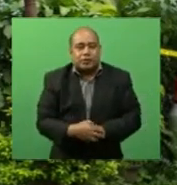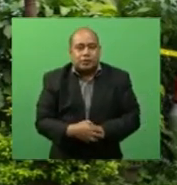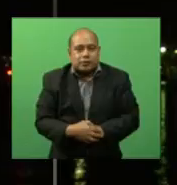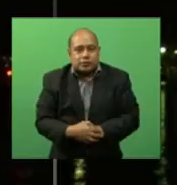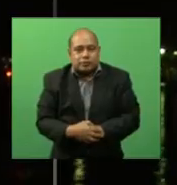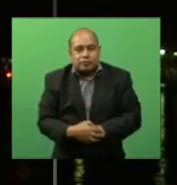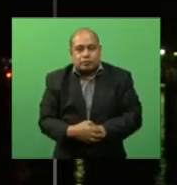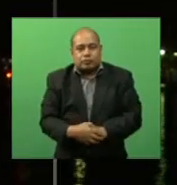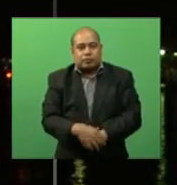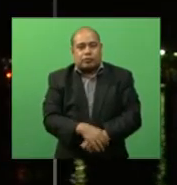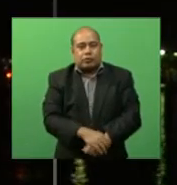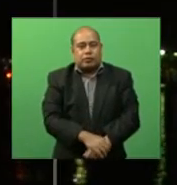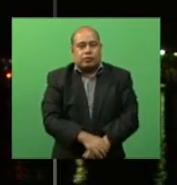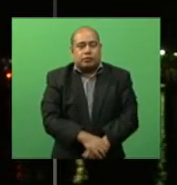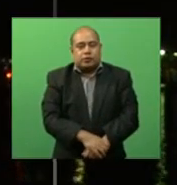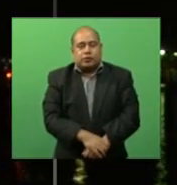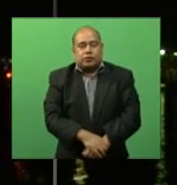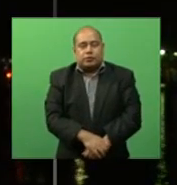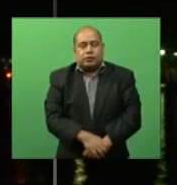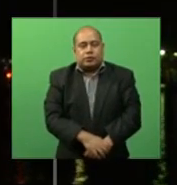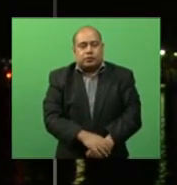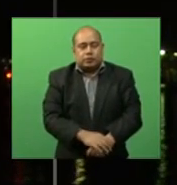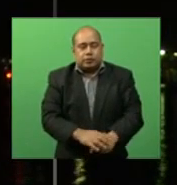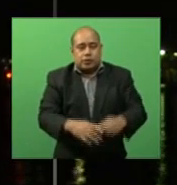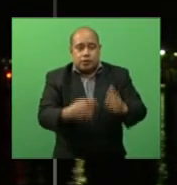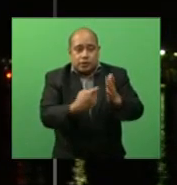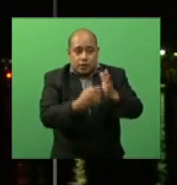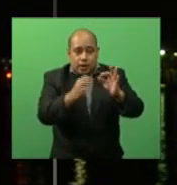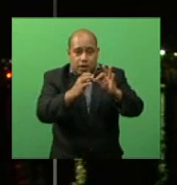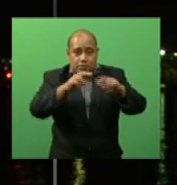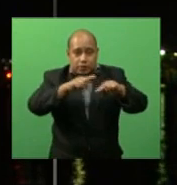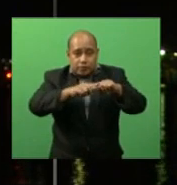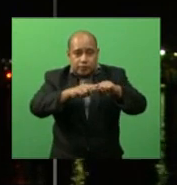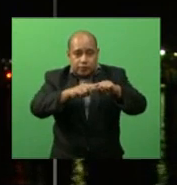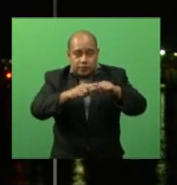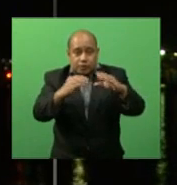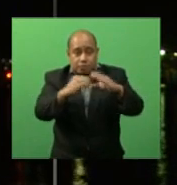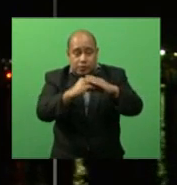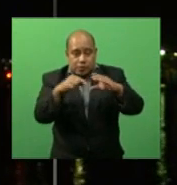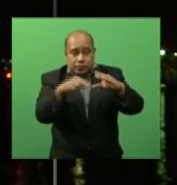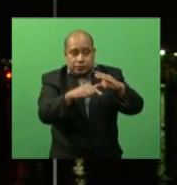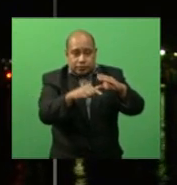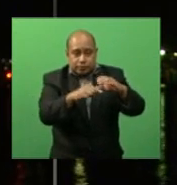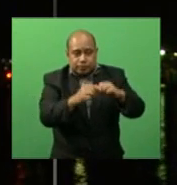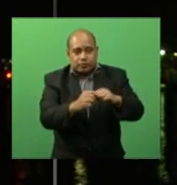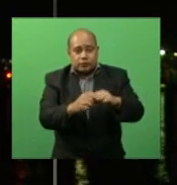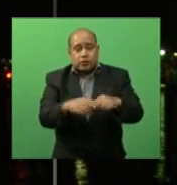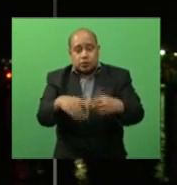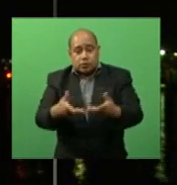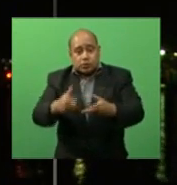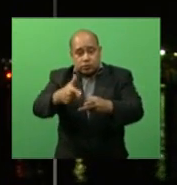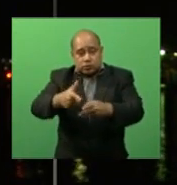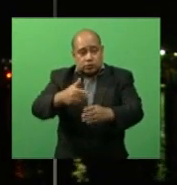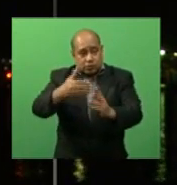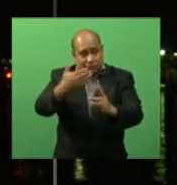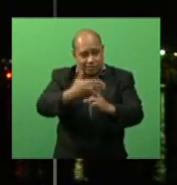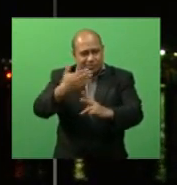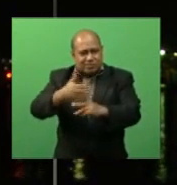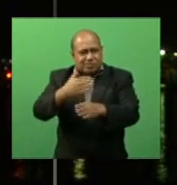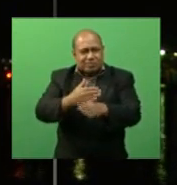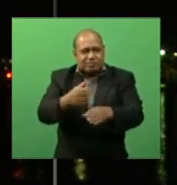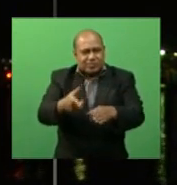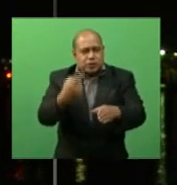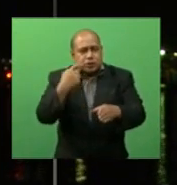News. The Reserve Bank's attempts to revive the economy have been welcomed by one of Fiji's leading economists. Dr.